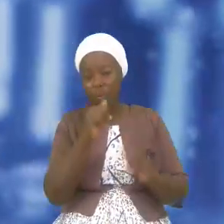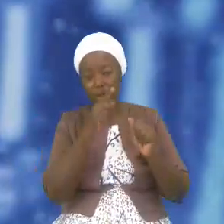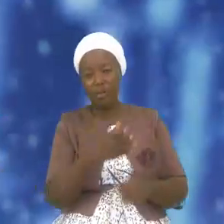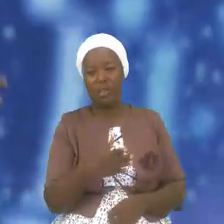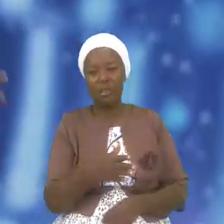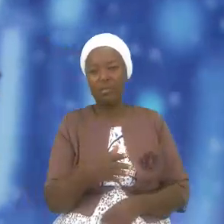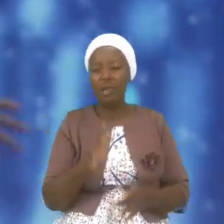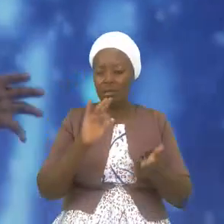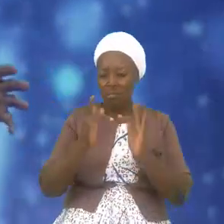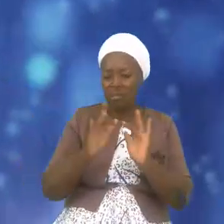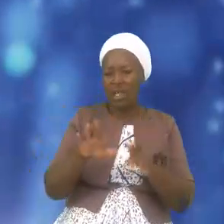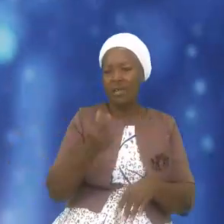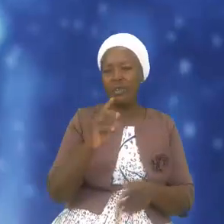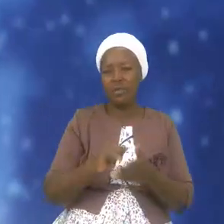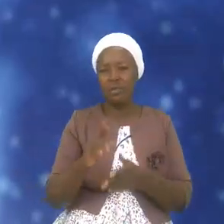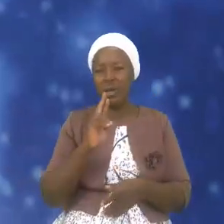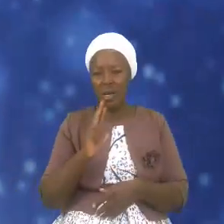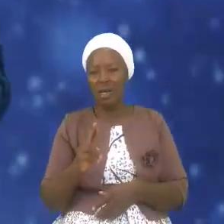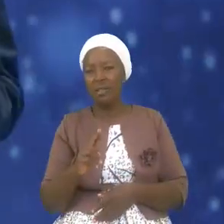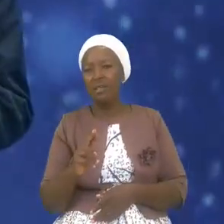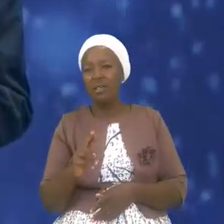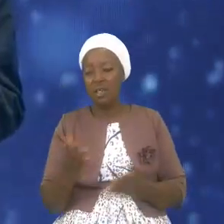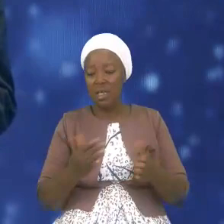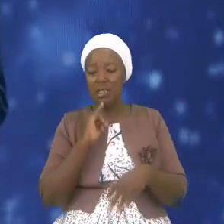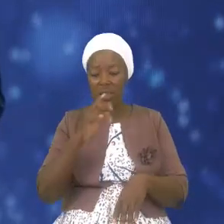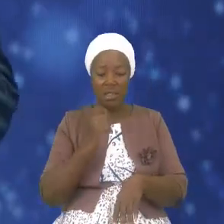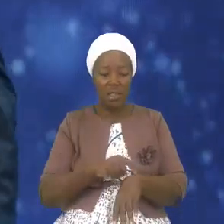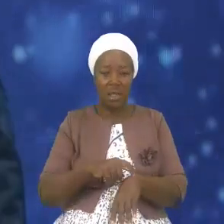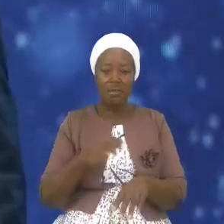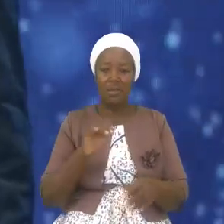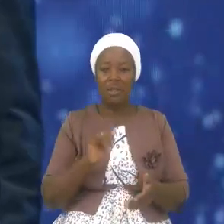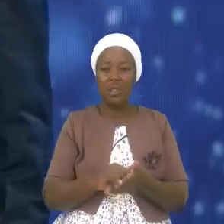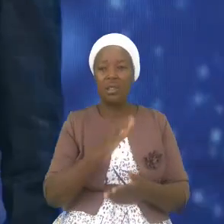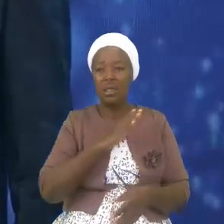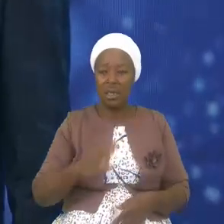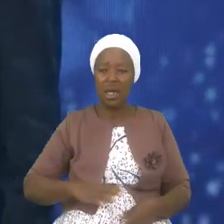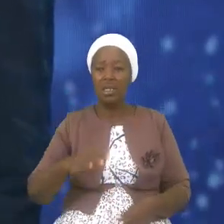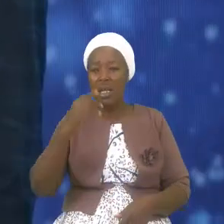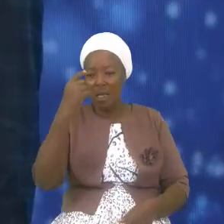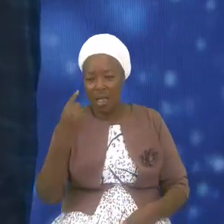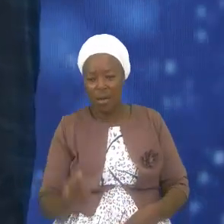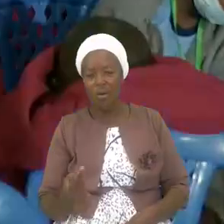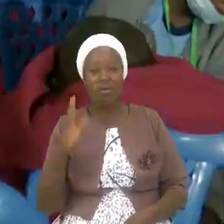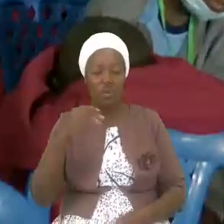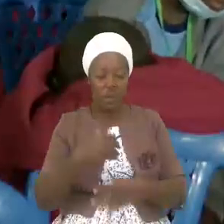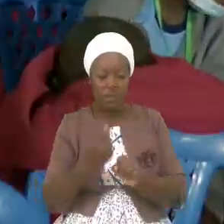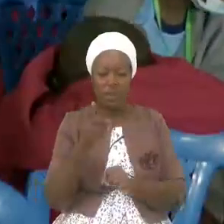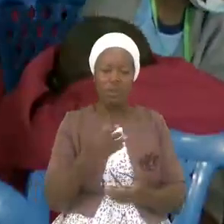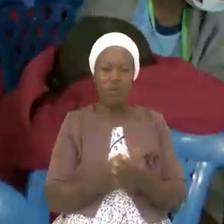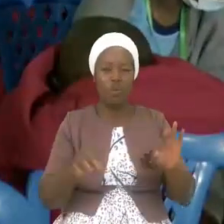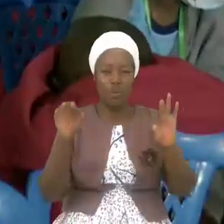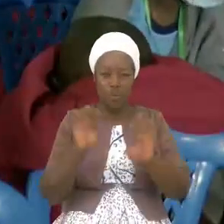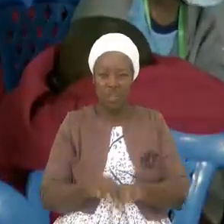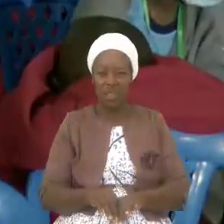moment. Christ alone will make you worthy. So raise up your hand. Wherever you are, you are